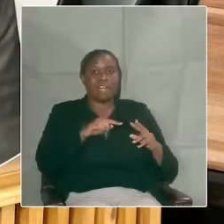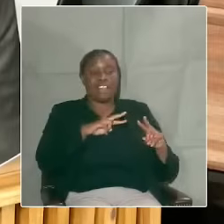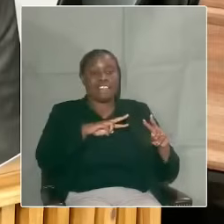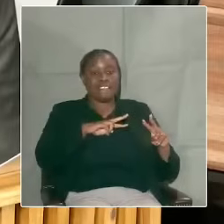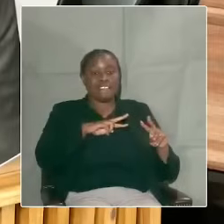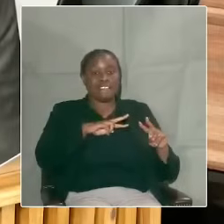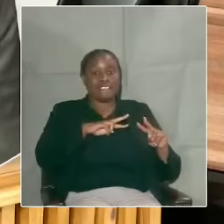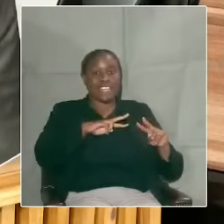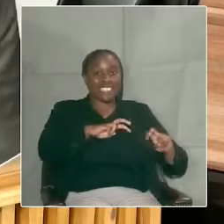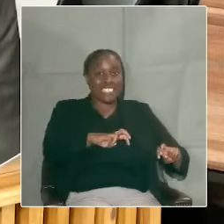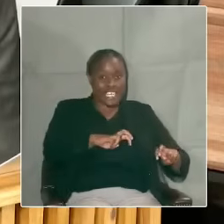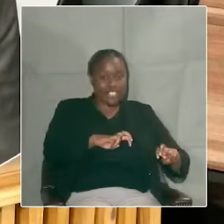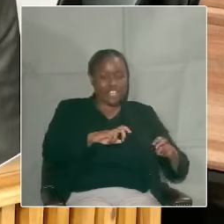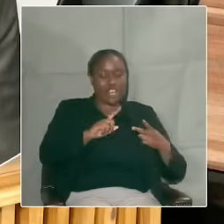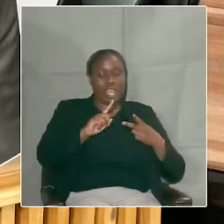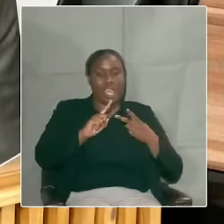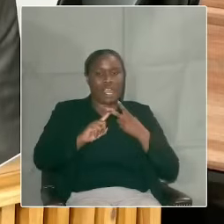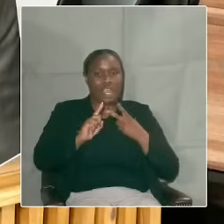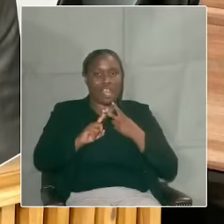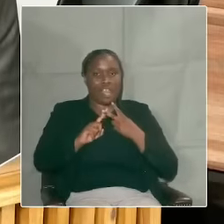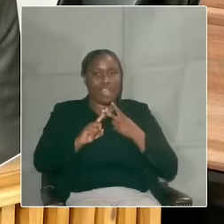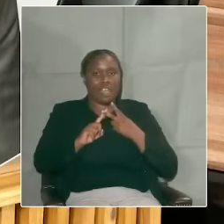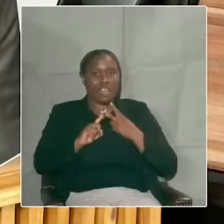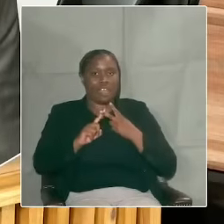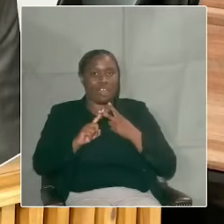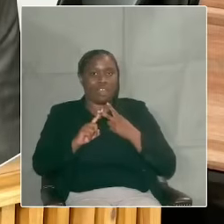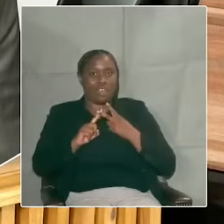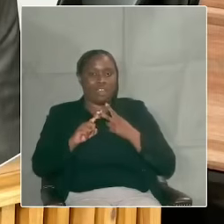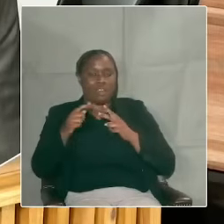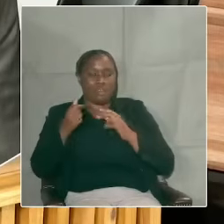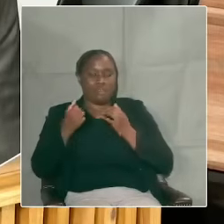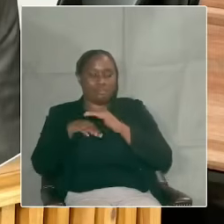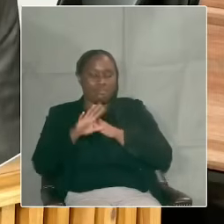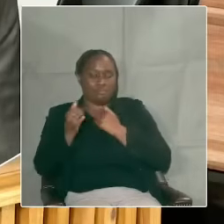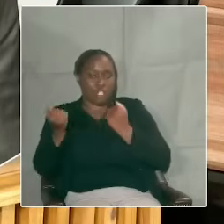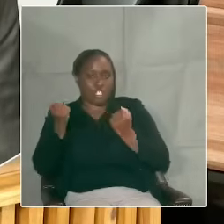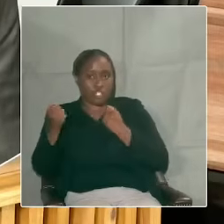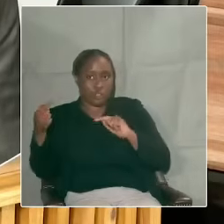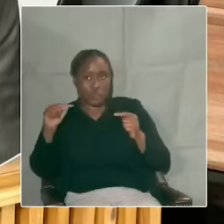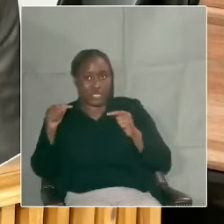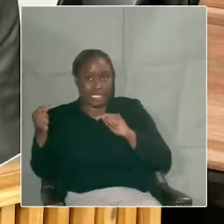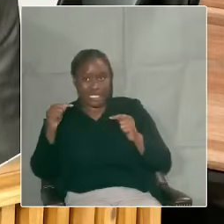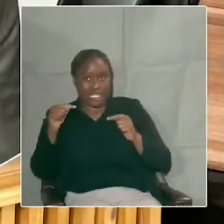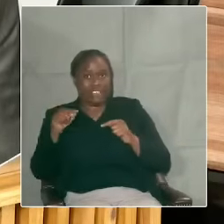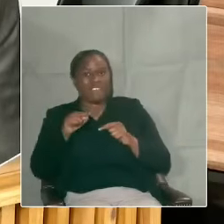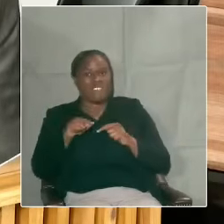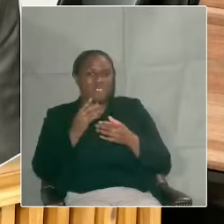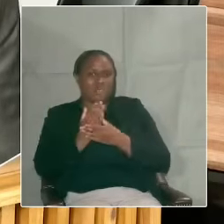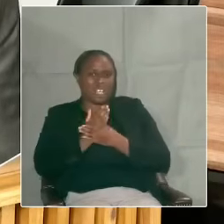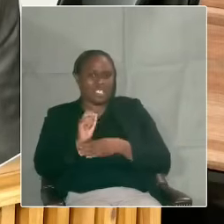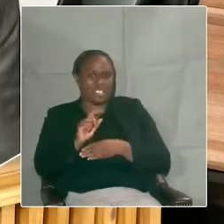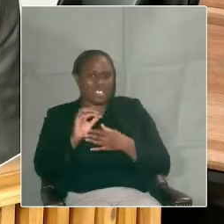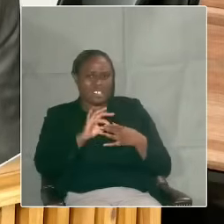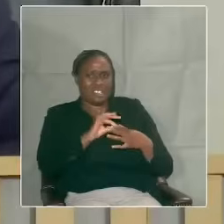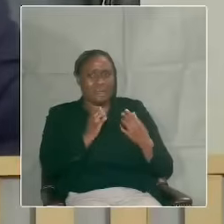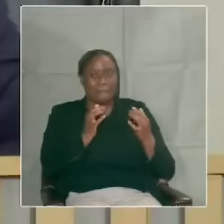and prosecution status of allocated politically related cases.